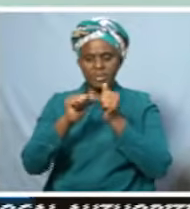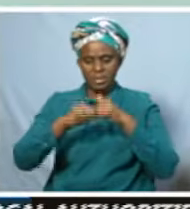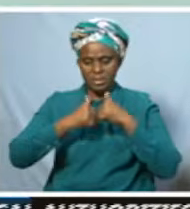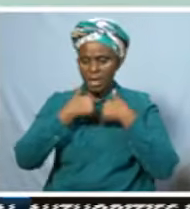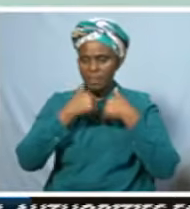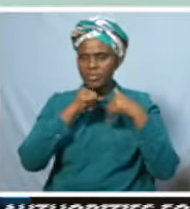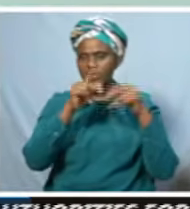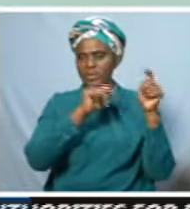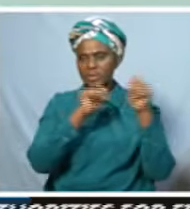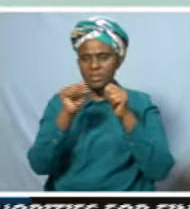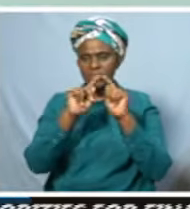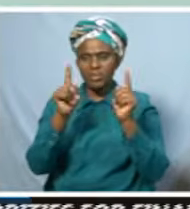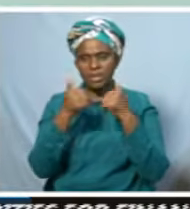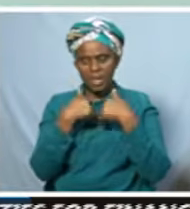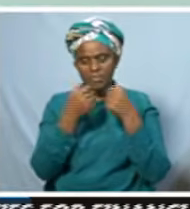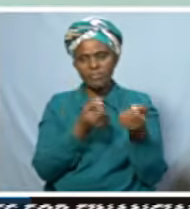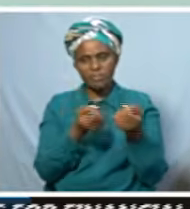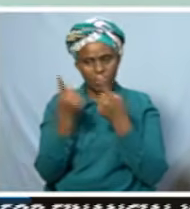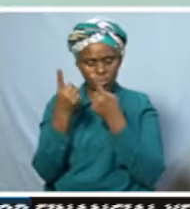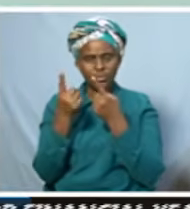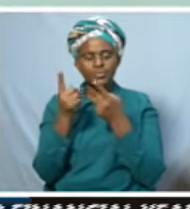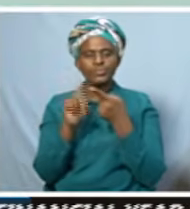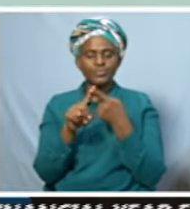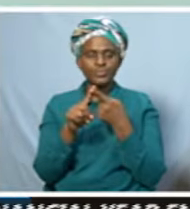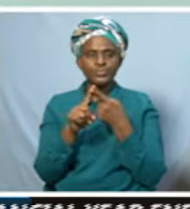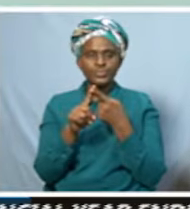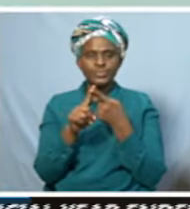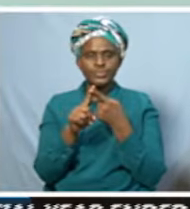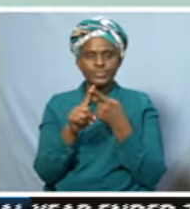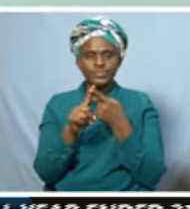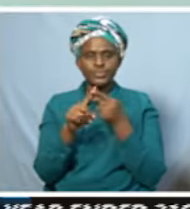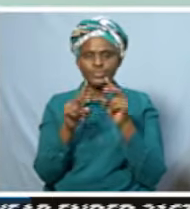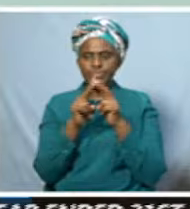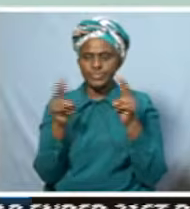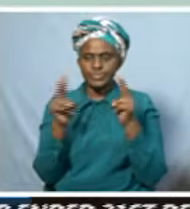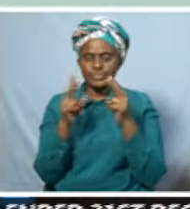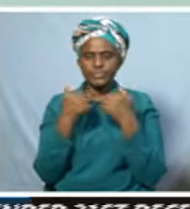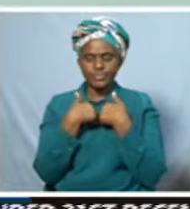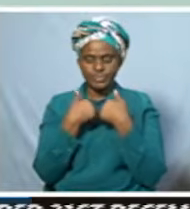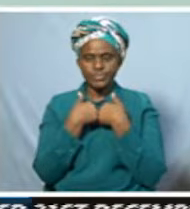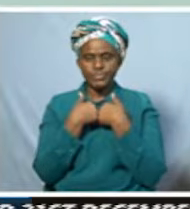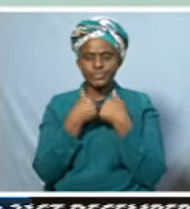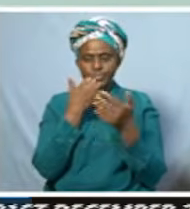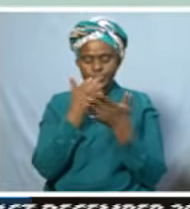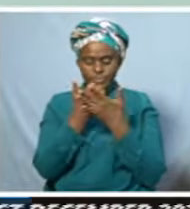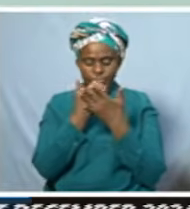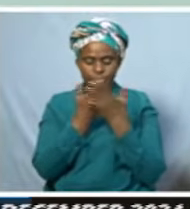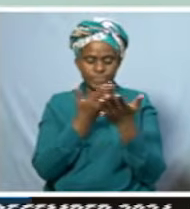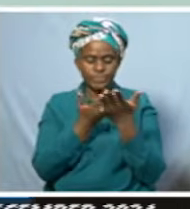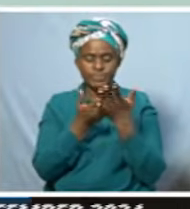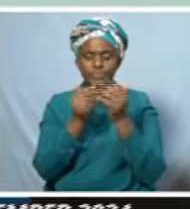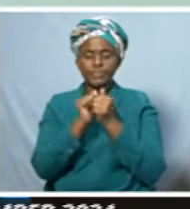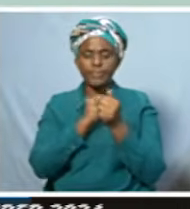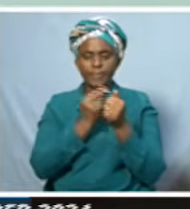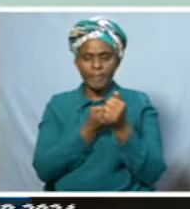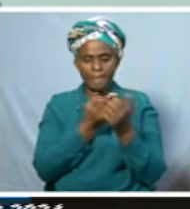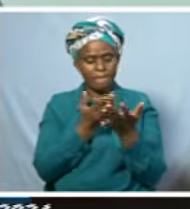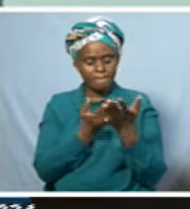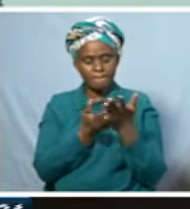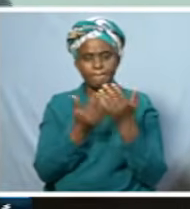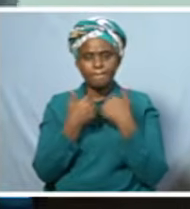not transferred to where they have actually been transferred to. So we have such evidences with us